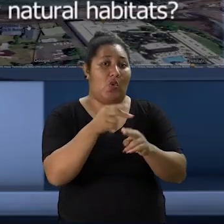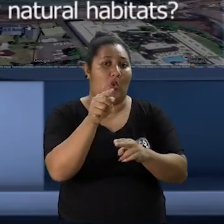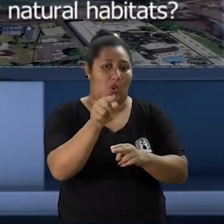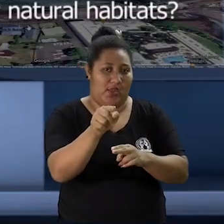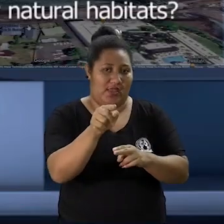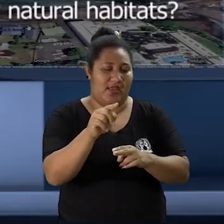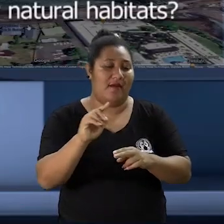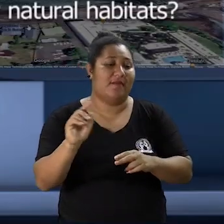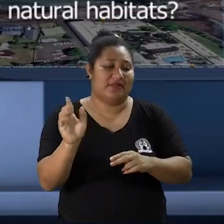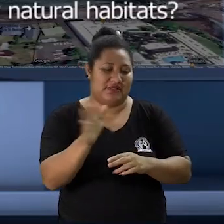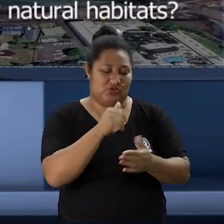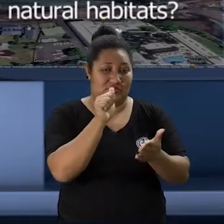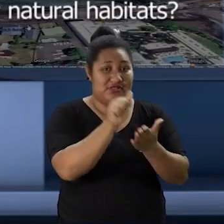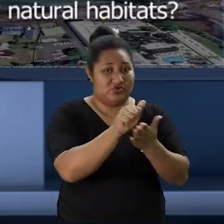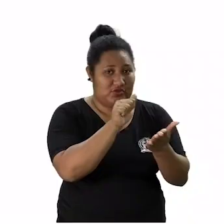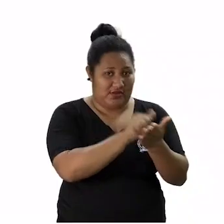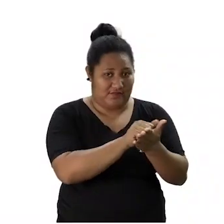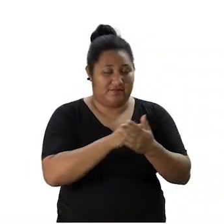i o tatou lesona.